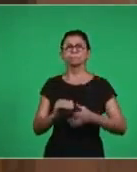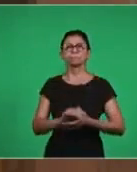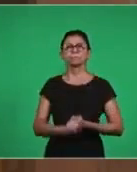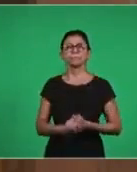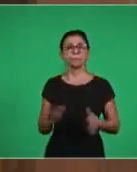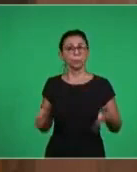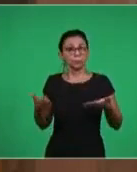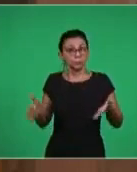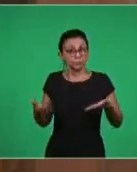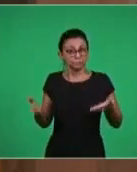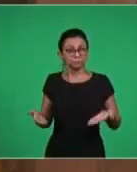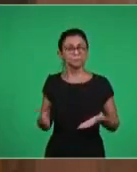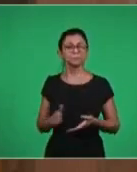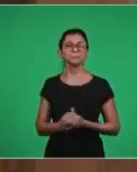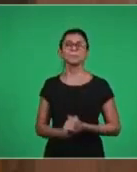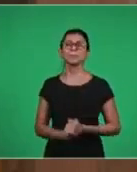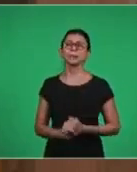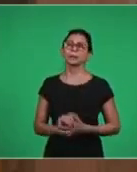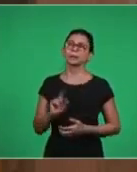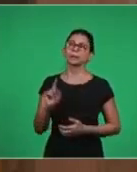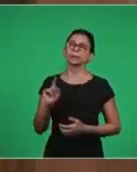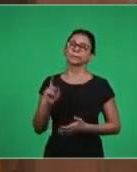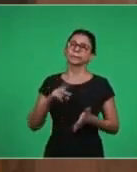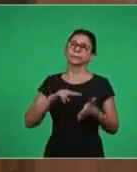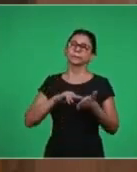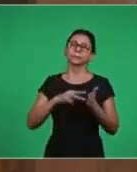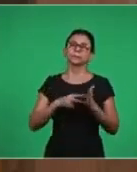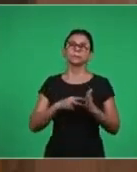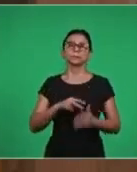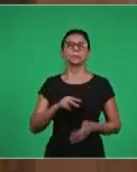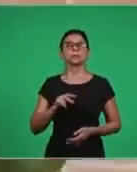and this for us means